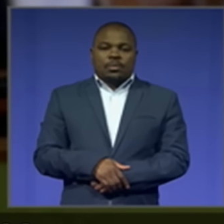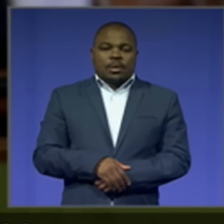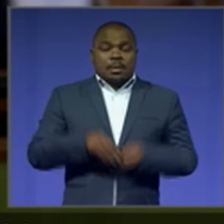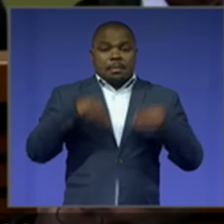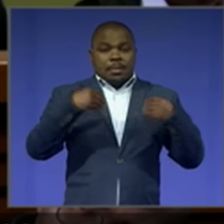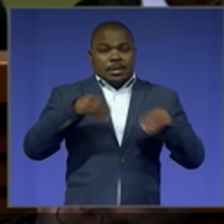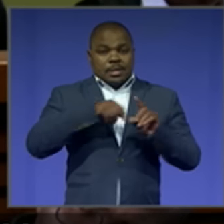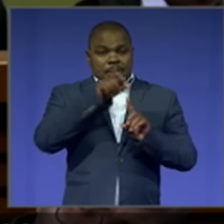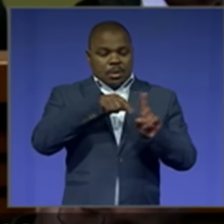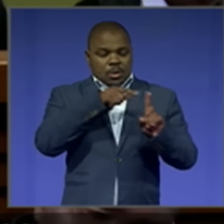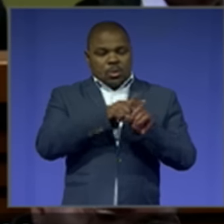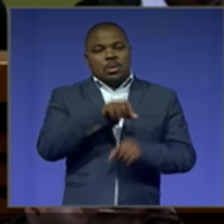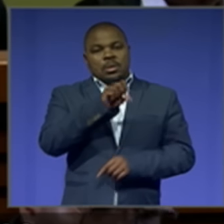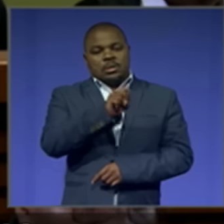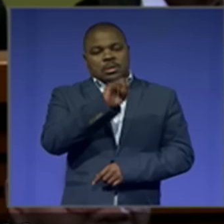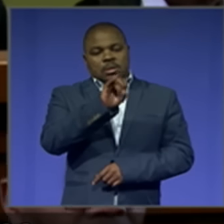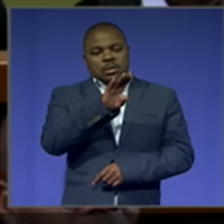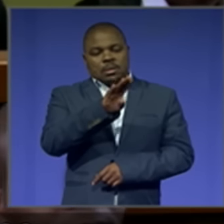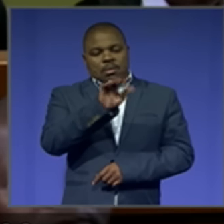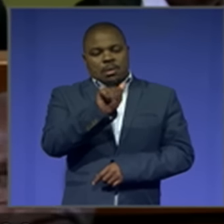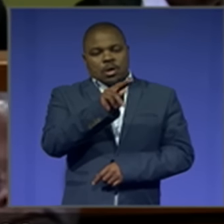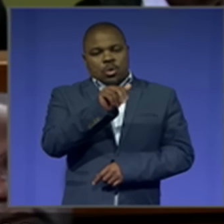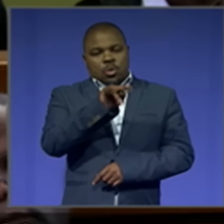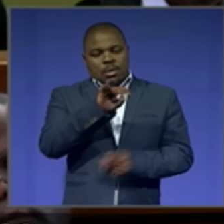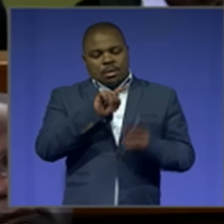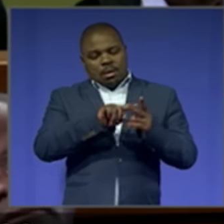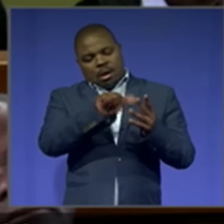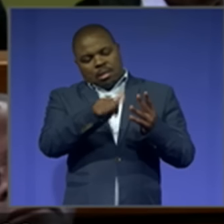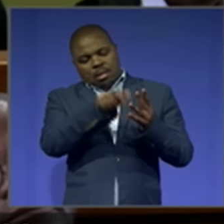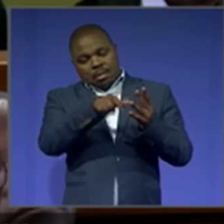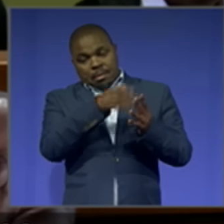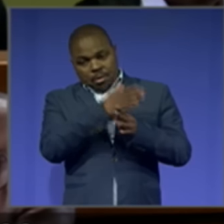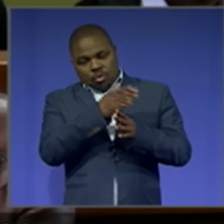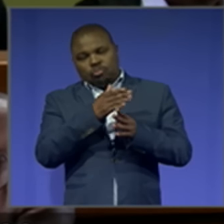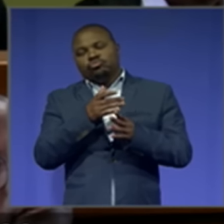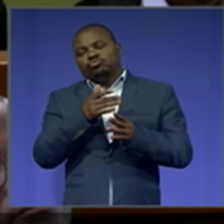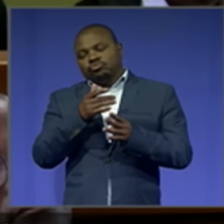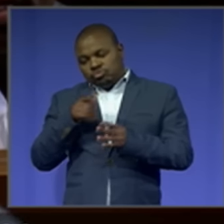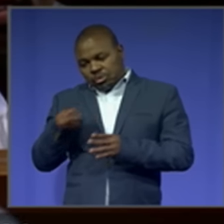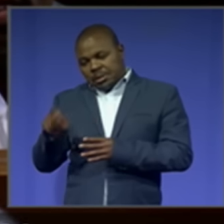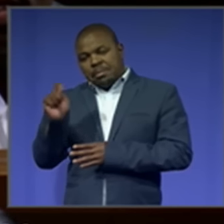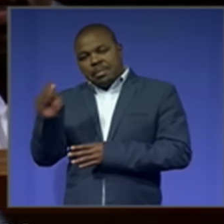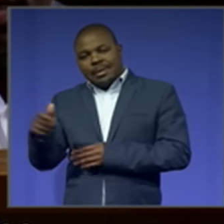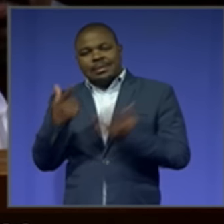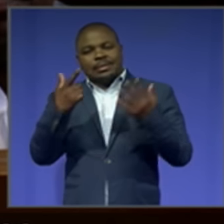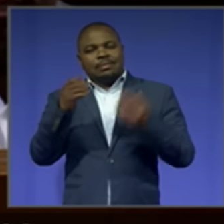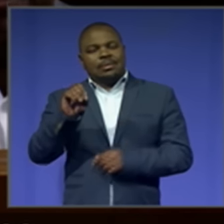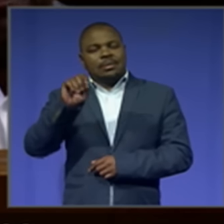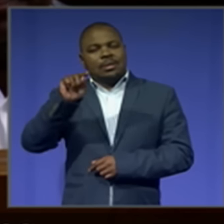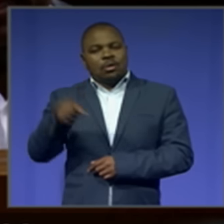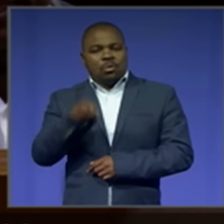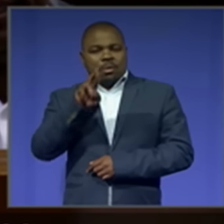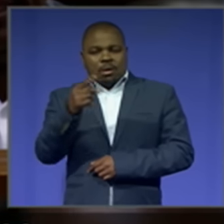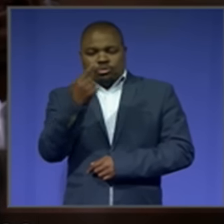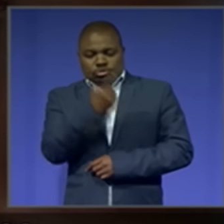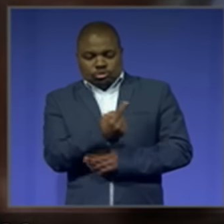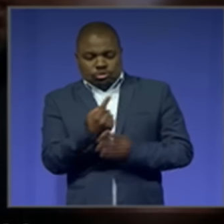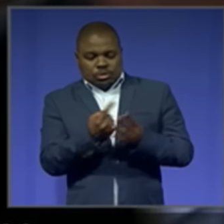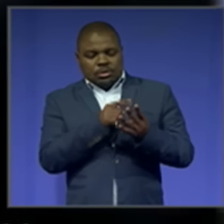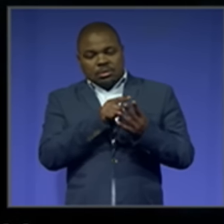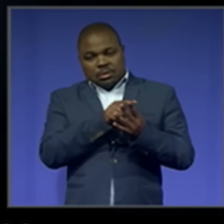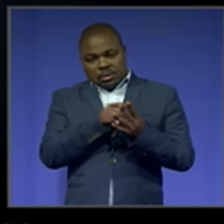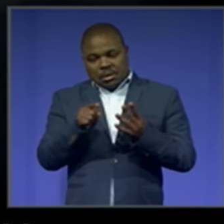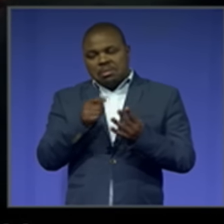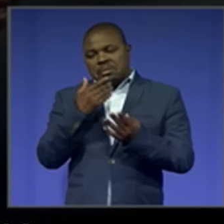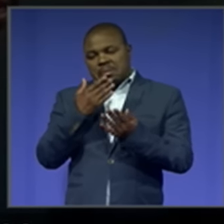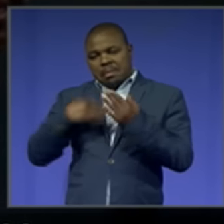Mohwebi Jose Banyoni le baqosuwa mmoho le yena ba lokollotswe ka beili ya diranta tse dikete tse 70 motho ka mong, mme ba tla boela ba hlahella kgotla